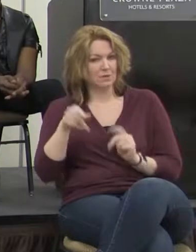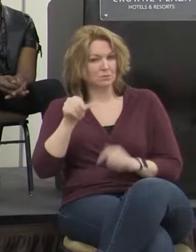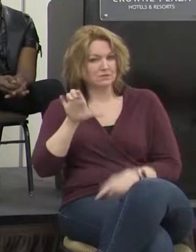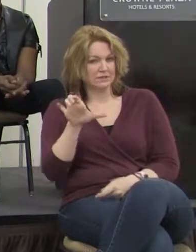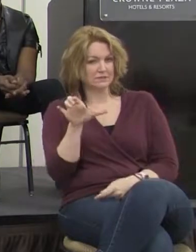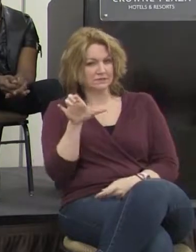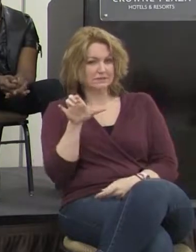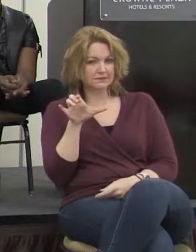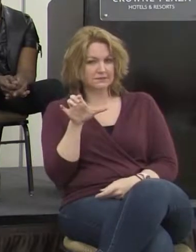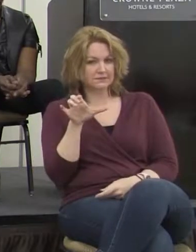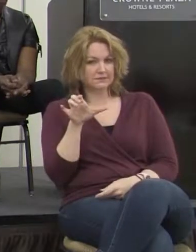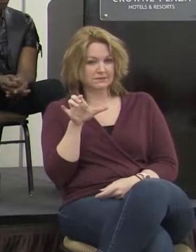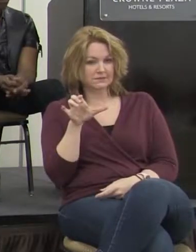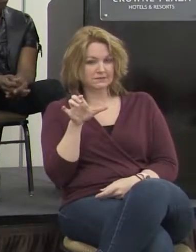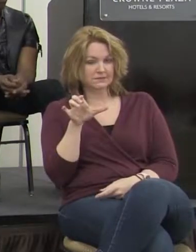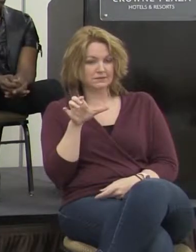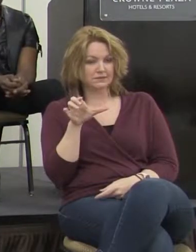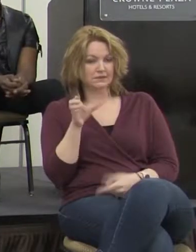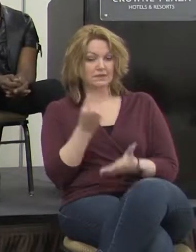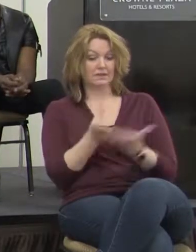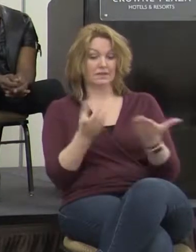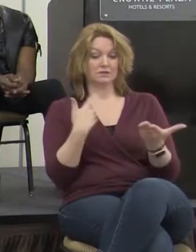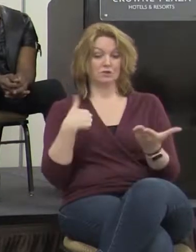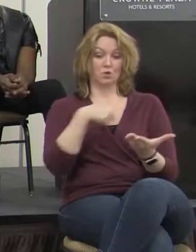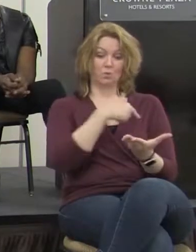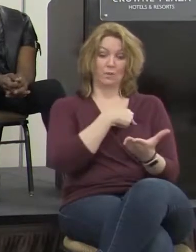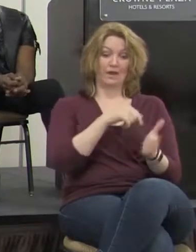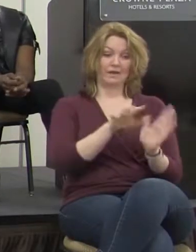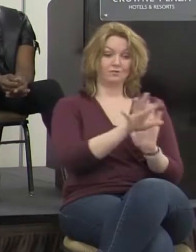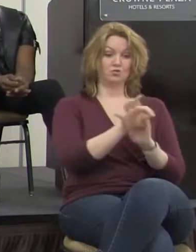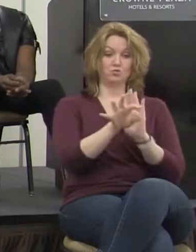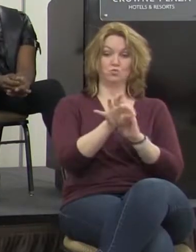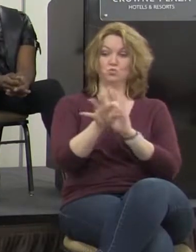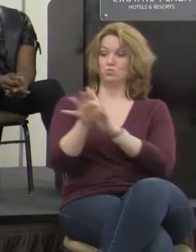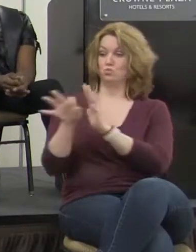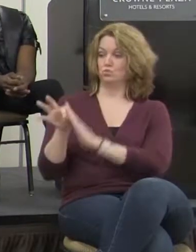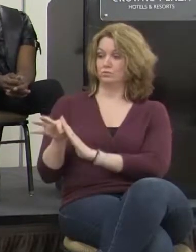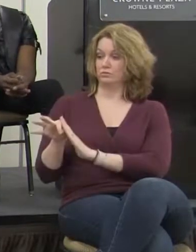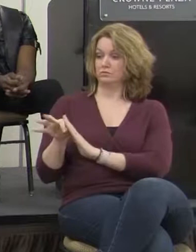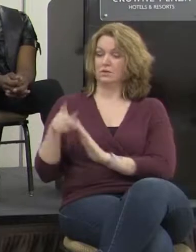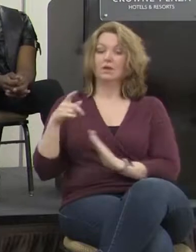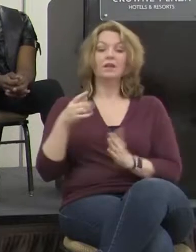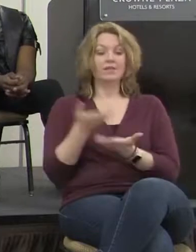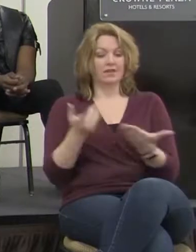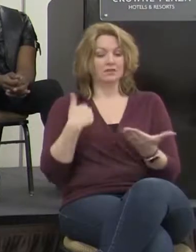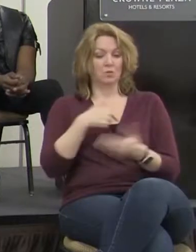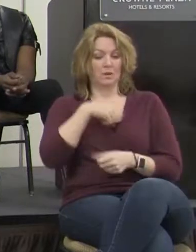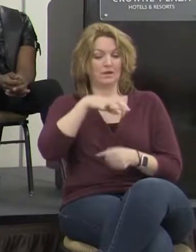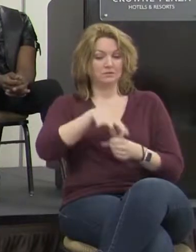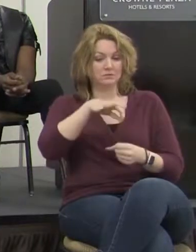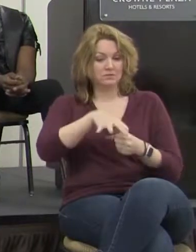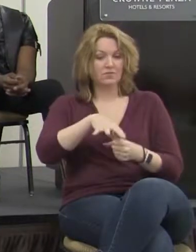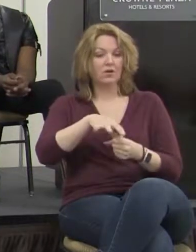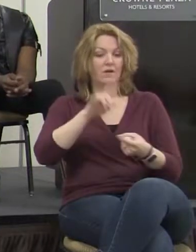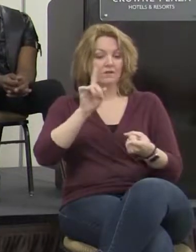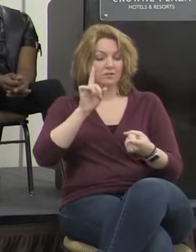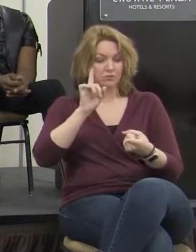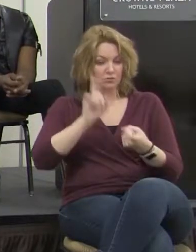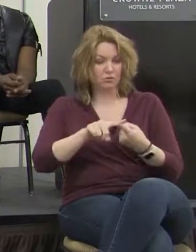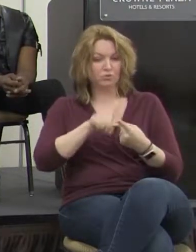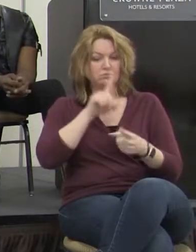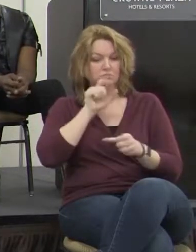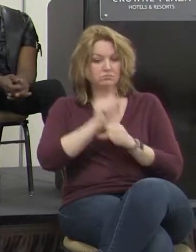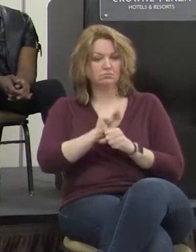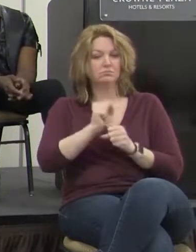So the things that we choose as an organization and vote on to support